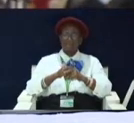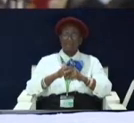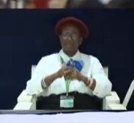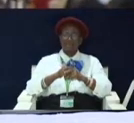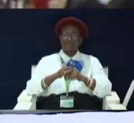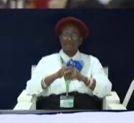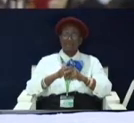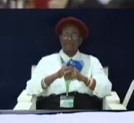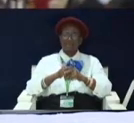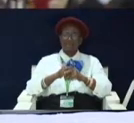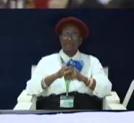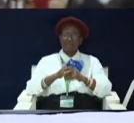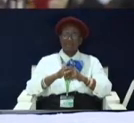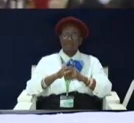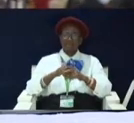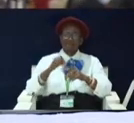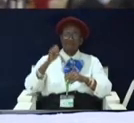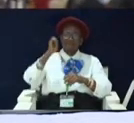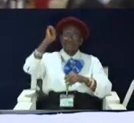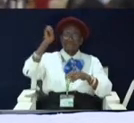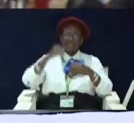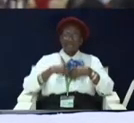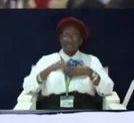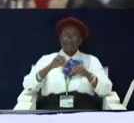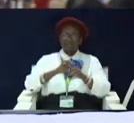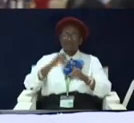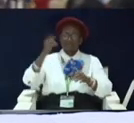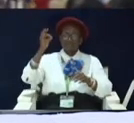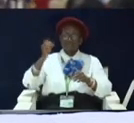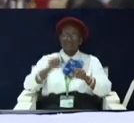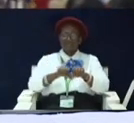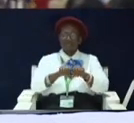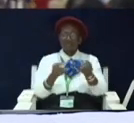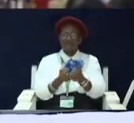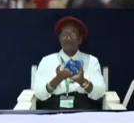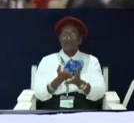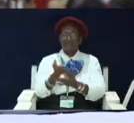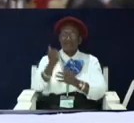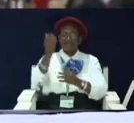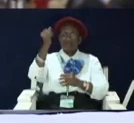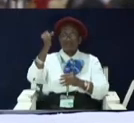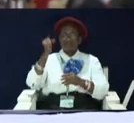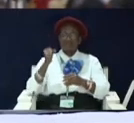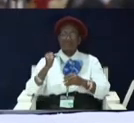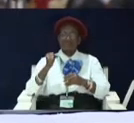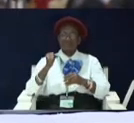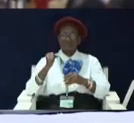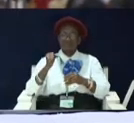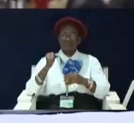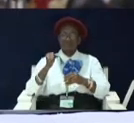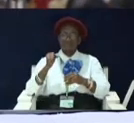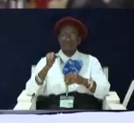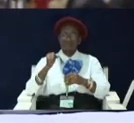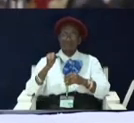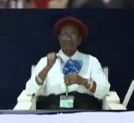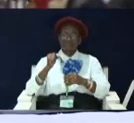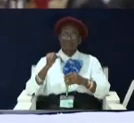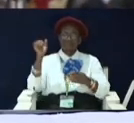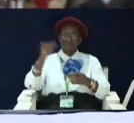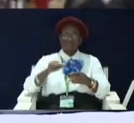ni. He had spiritual breakthrough. O ni aluyo nipa ti emi bakan na. He